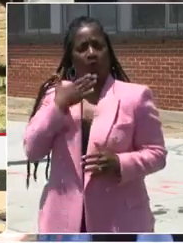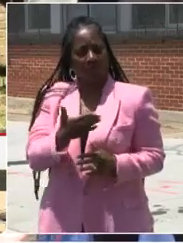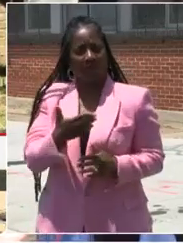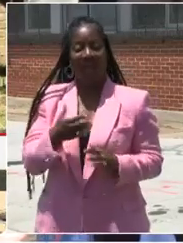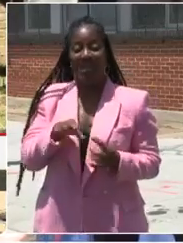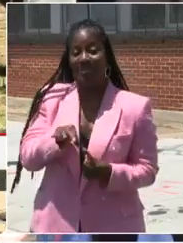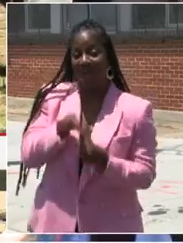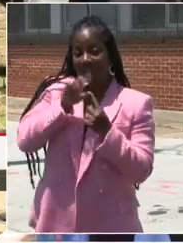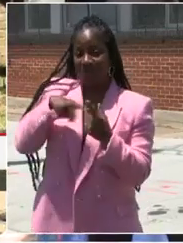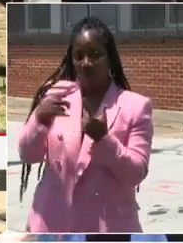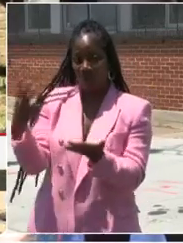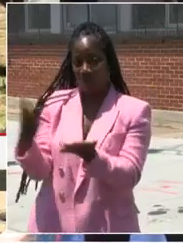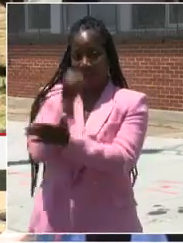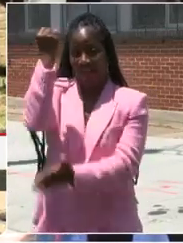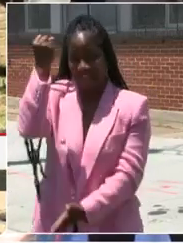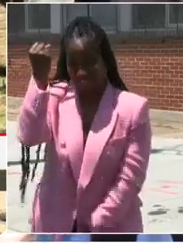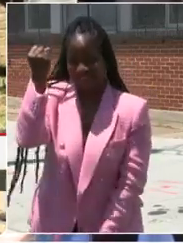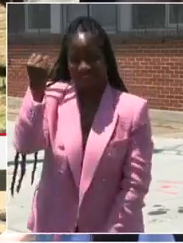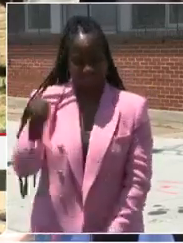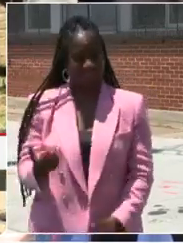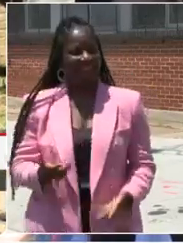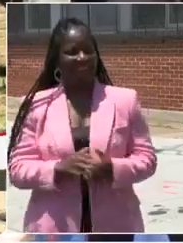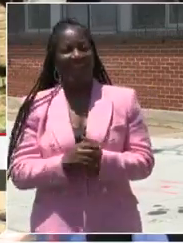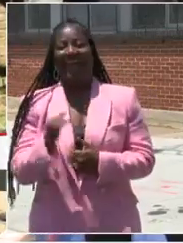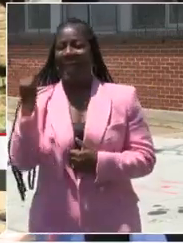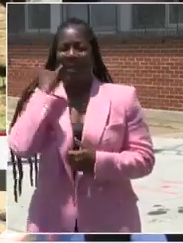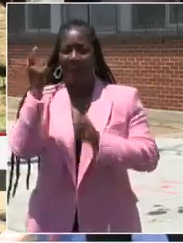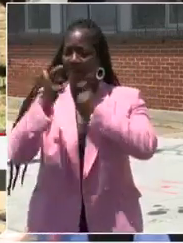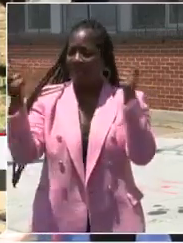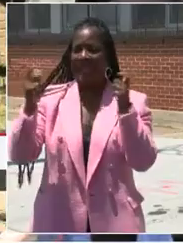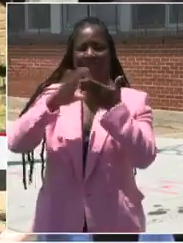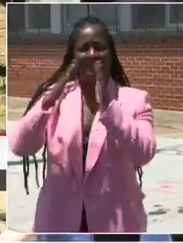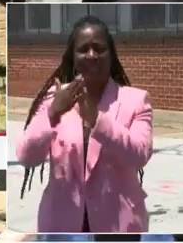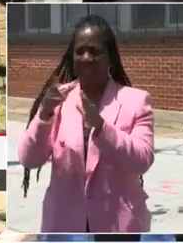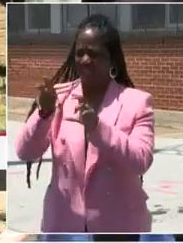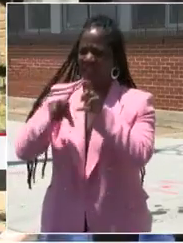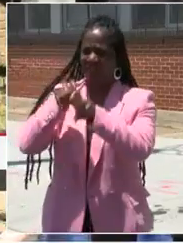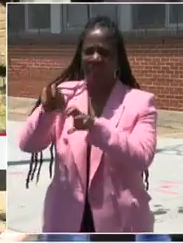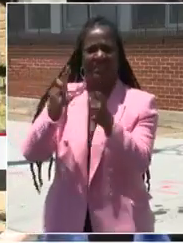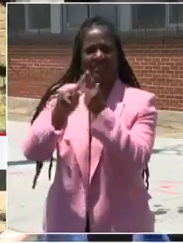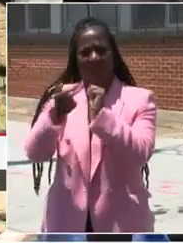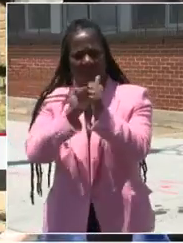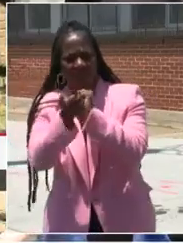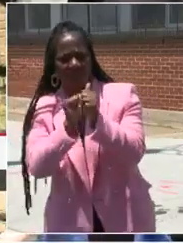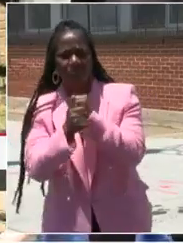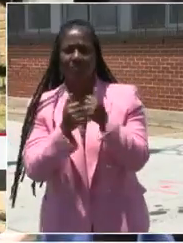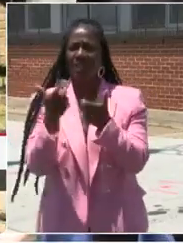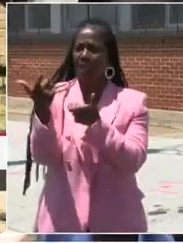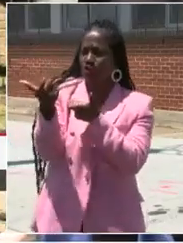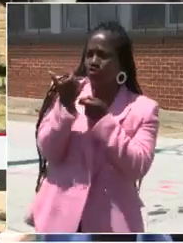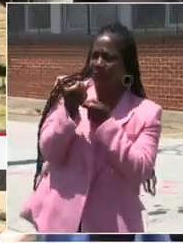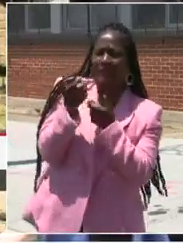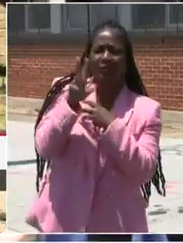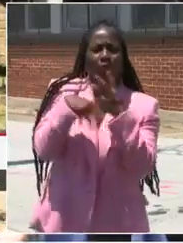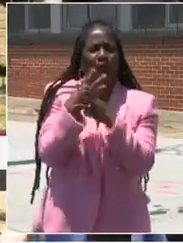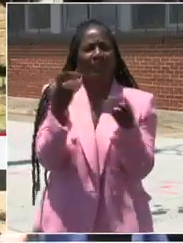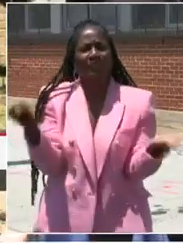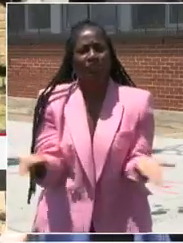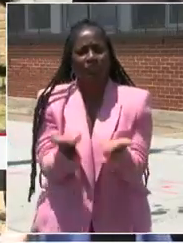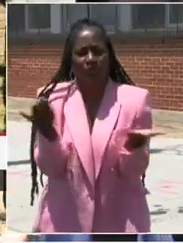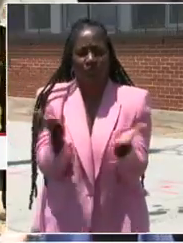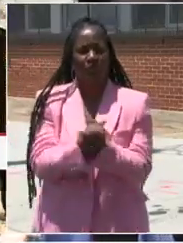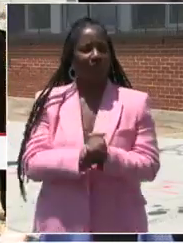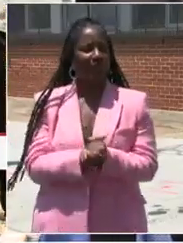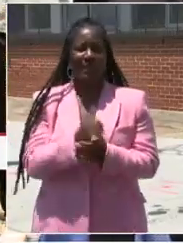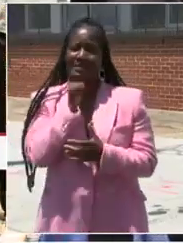winning. And big cities invest in competition in sport and attracting the world here. And it's not